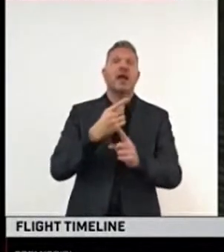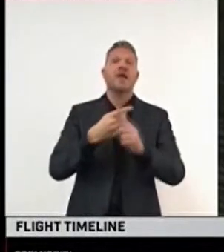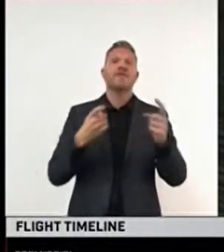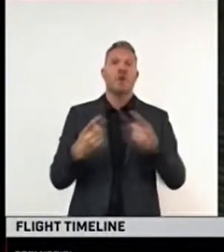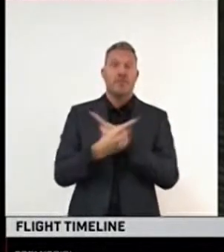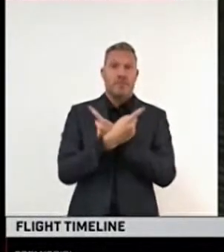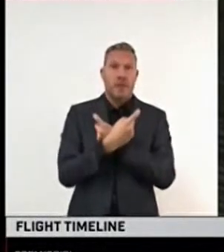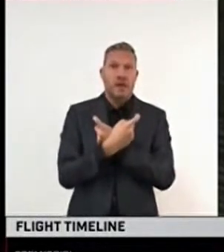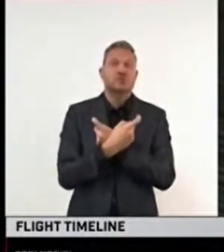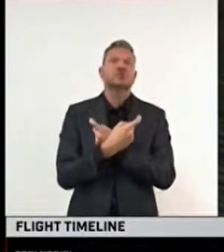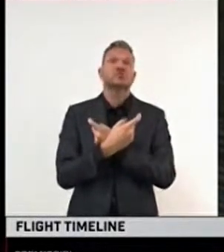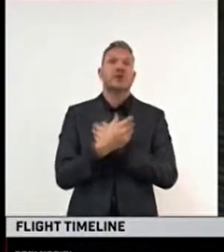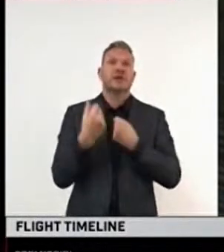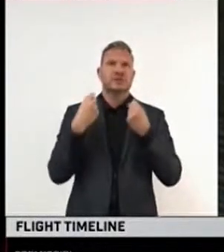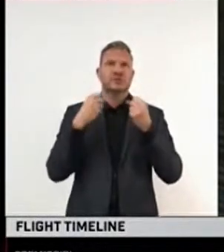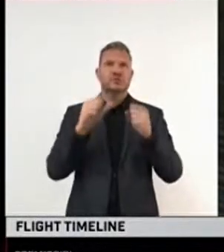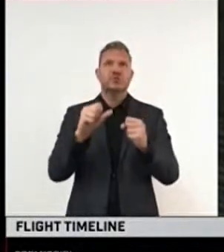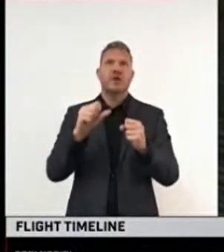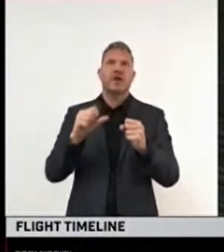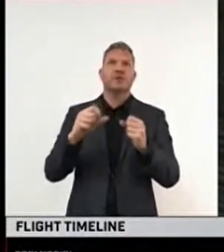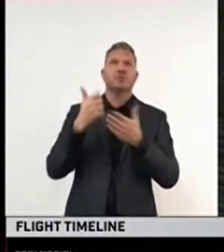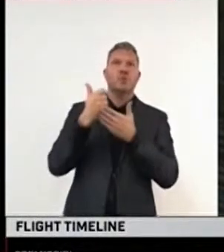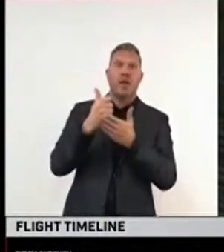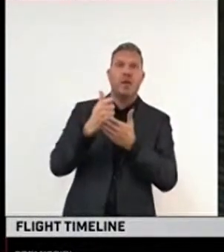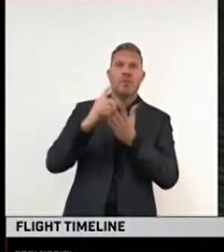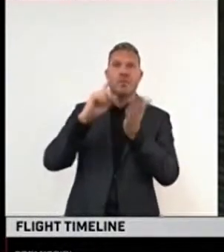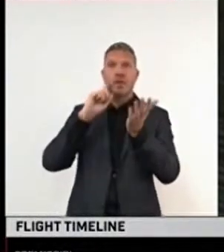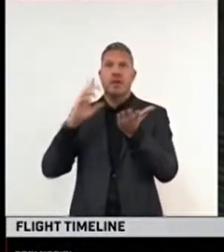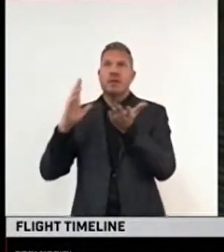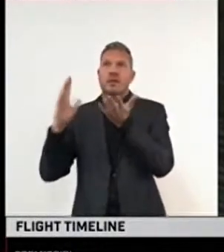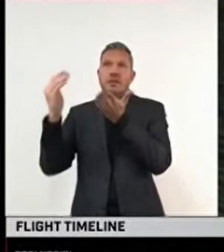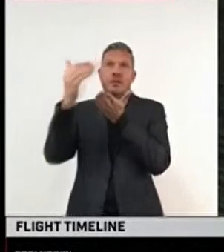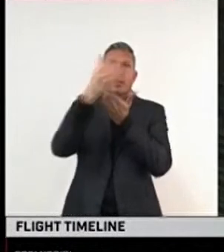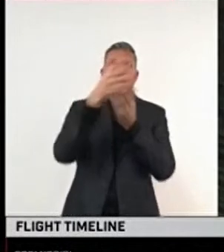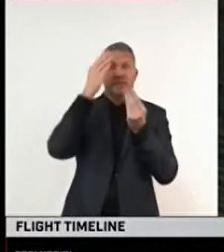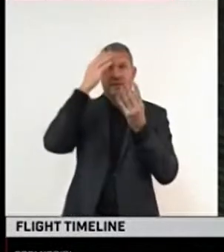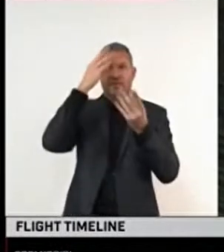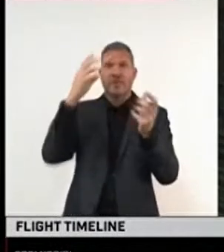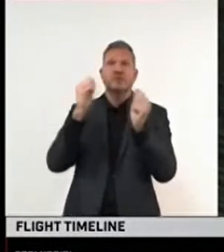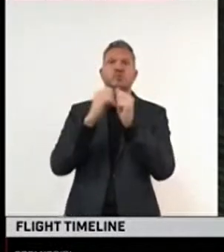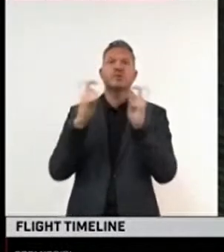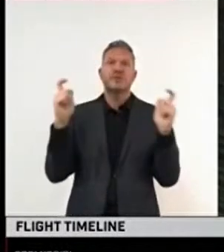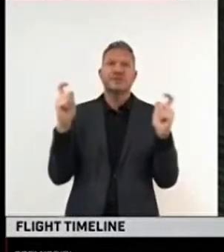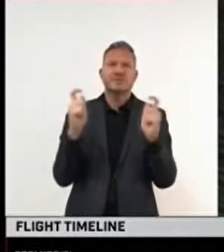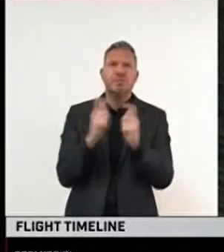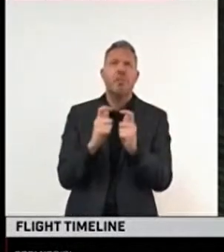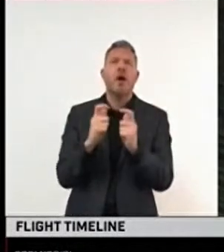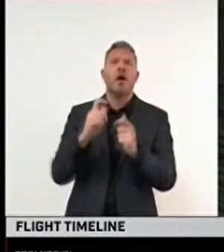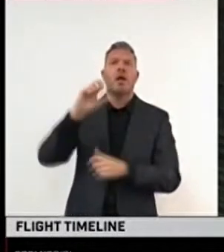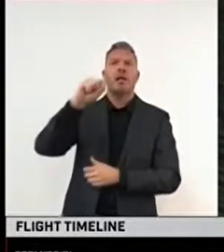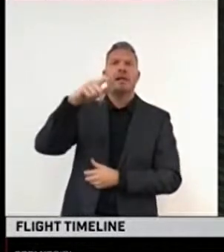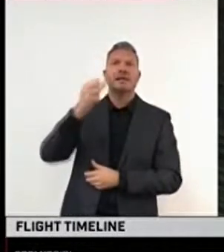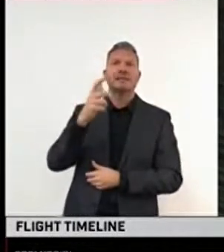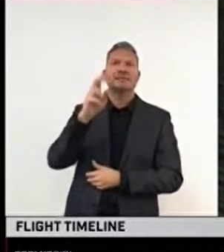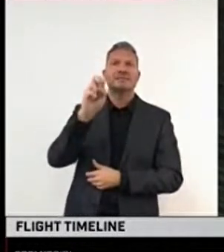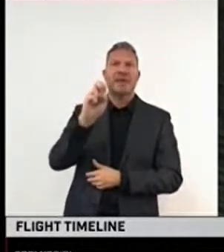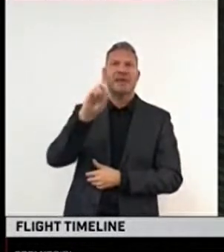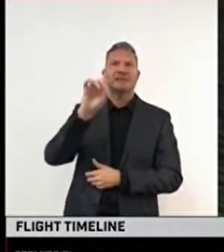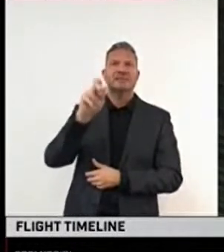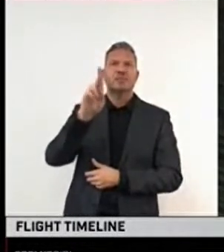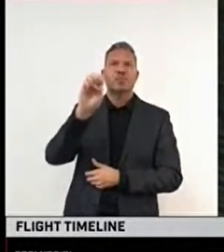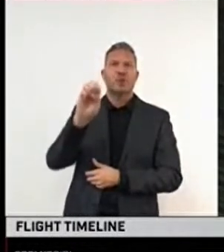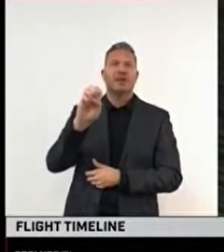the challenge of micro-space debris, small particles with high velocities that can pose a serious danger to orbiting satellites.